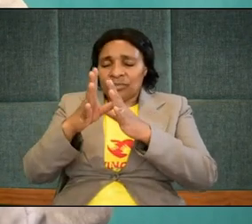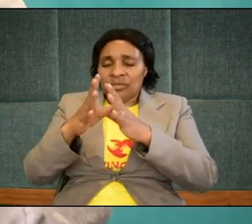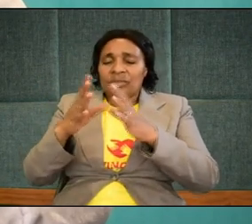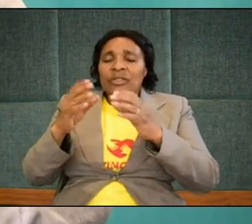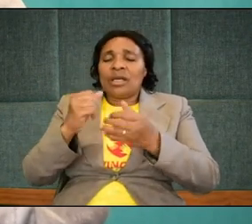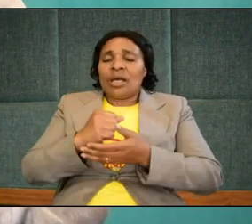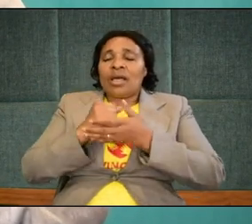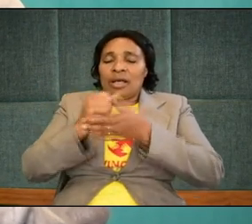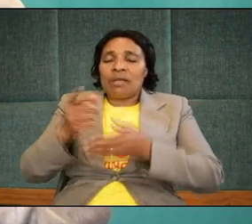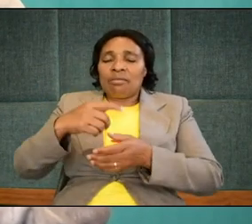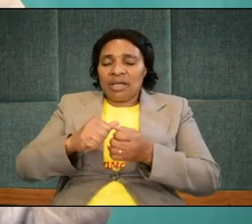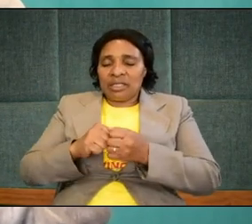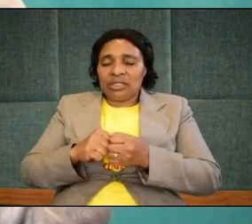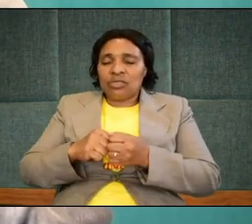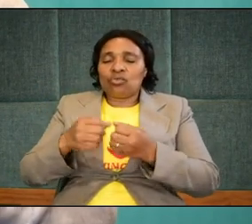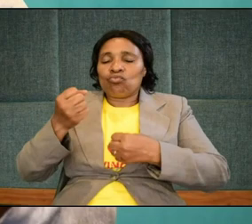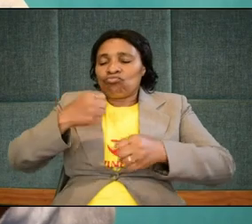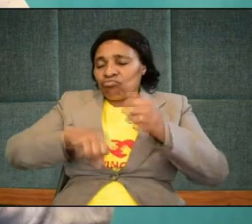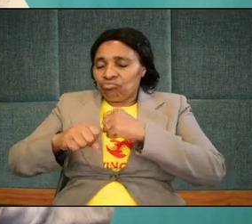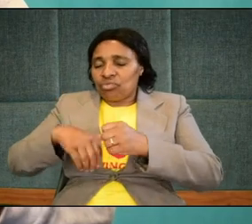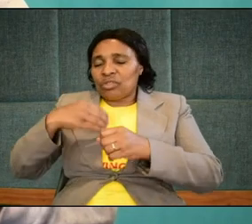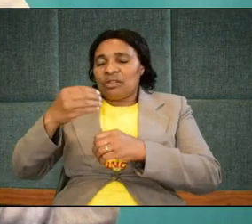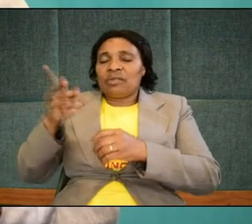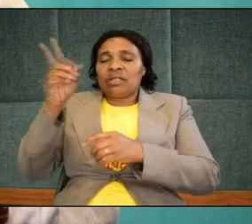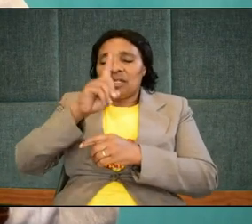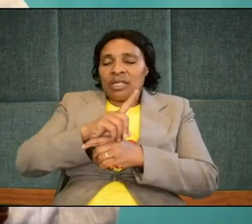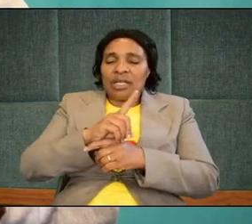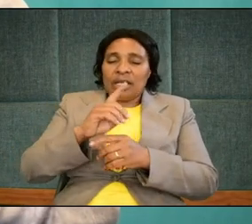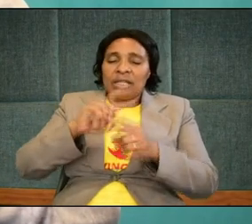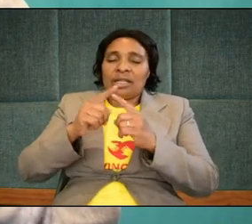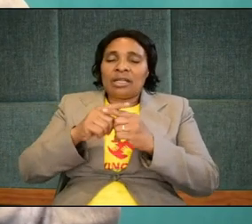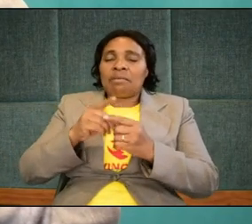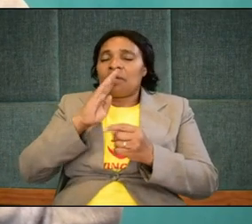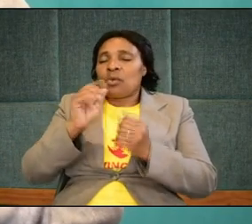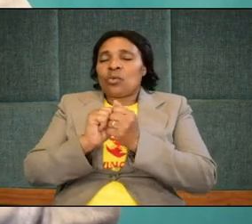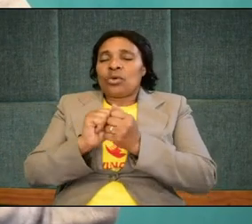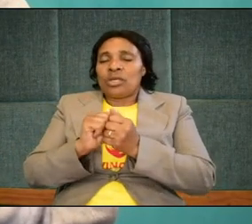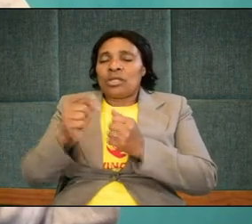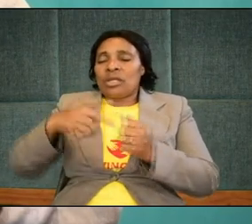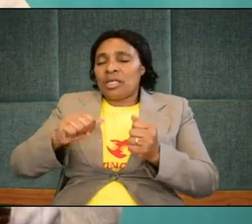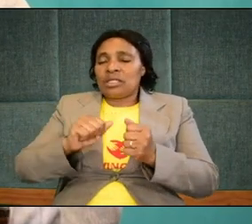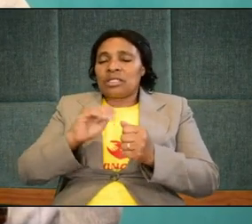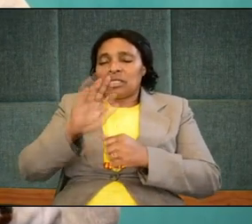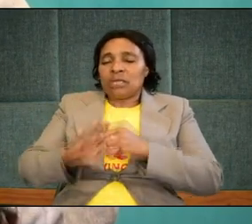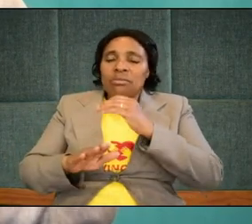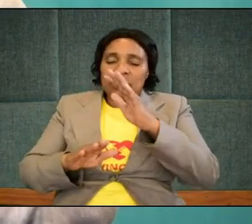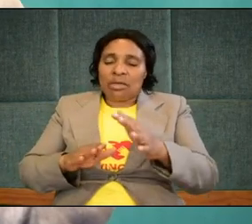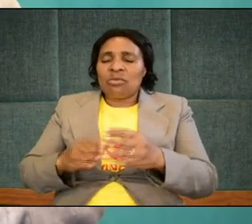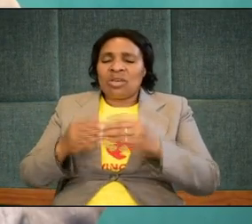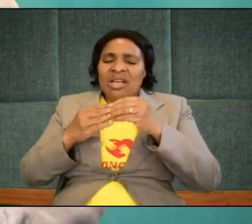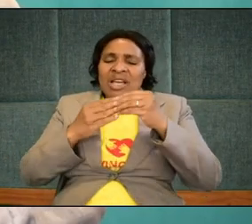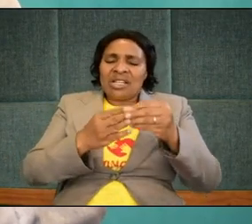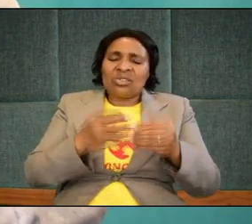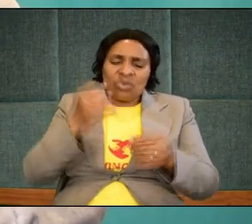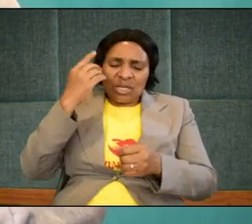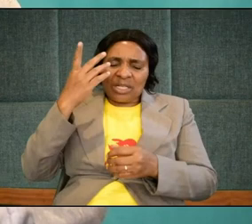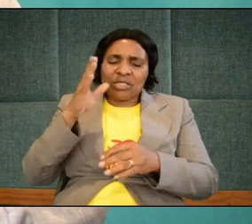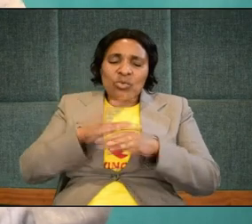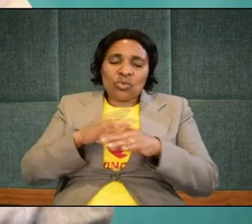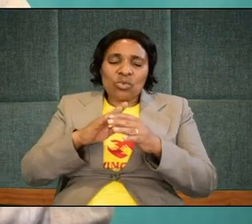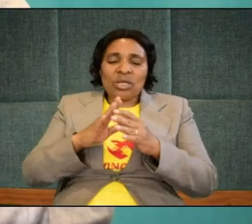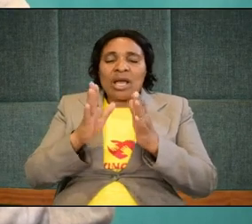help us cultivate this in our daily lives, and I pray you to be with us every step of the way, guiding us to understand what is good and